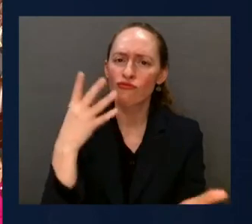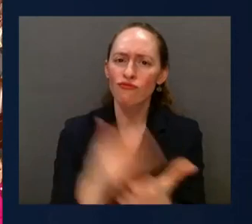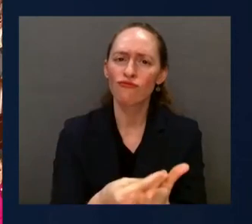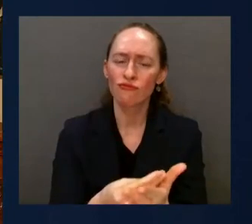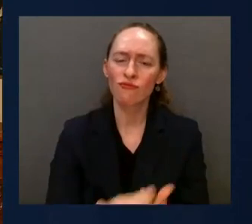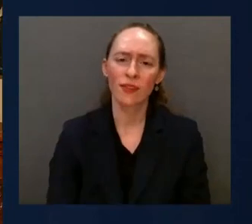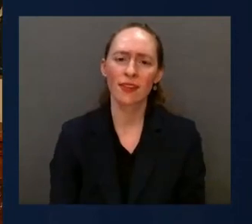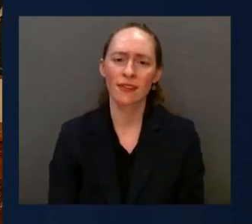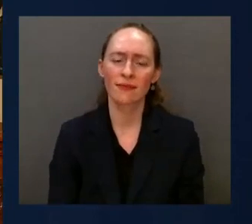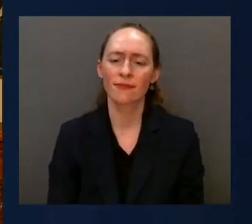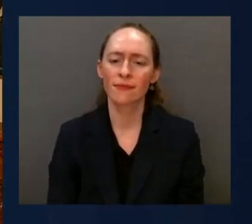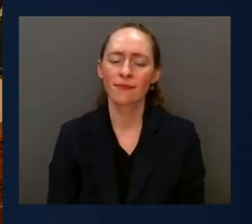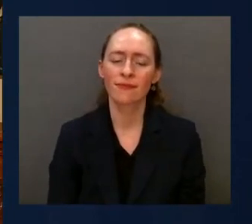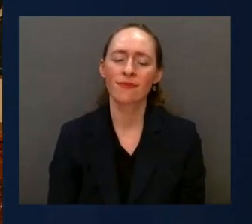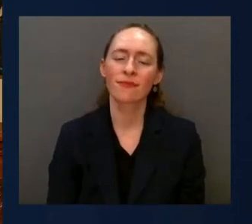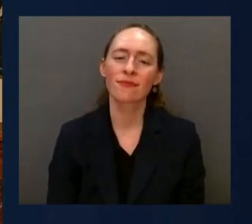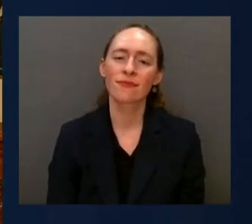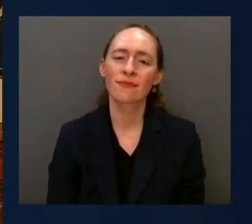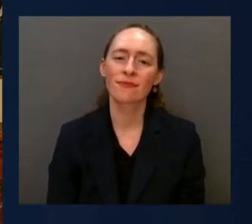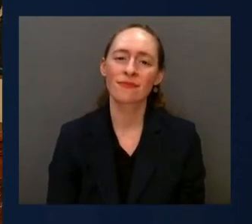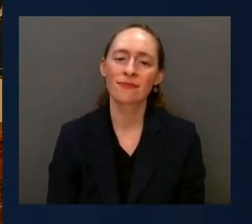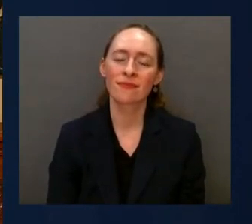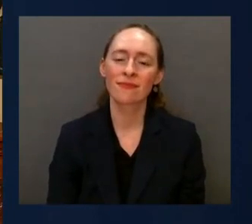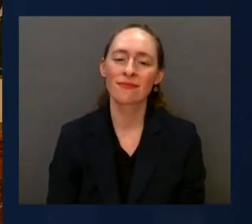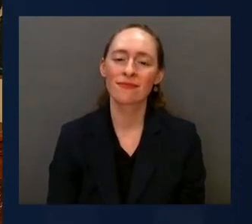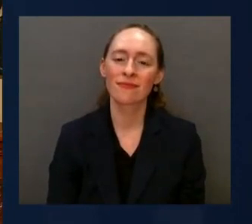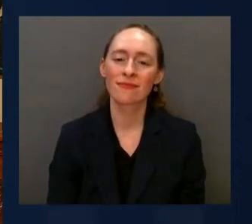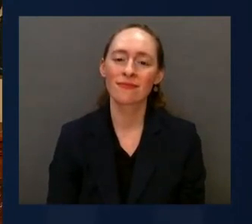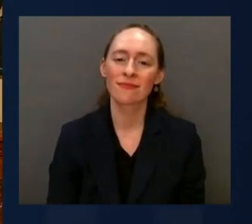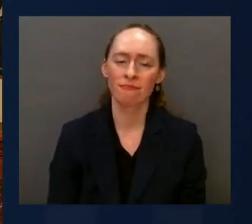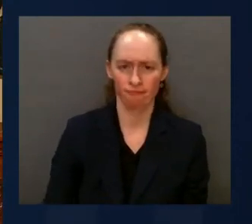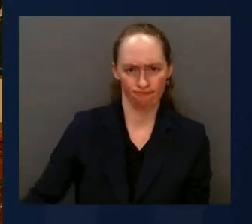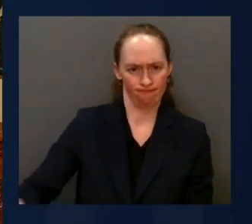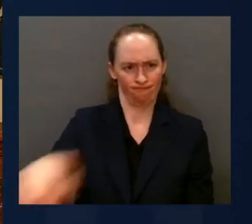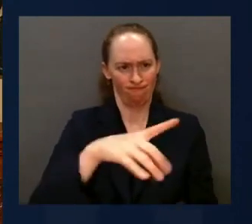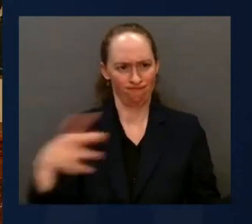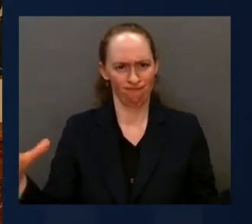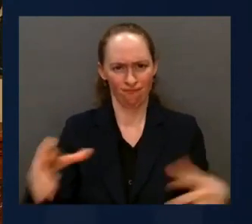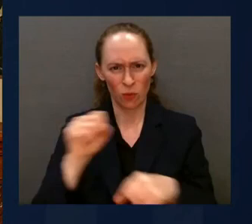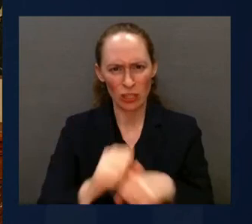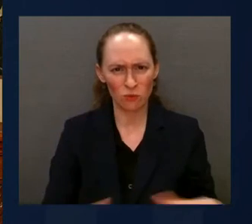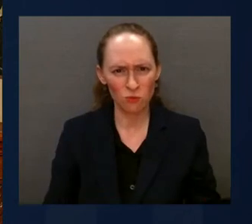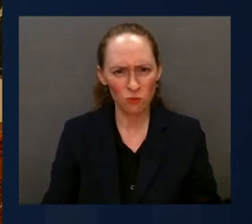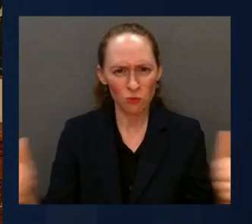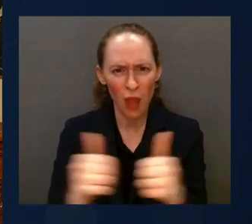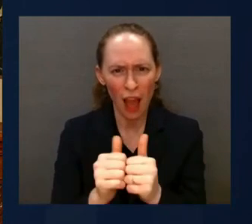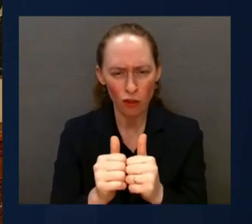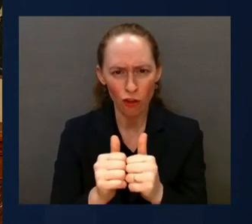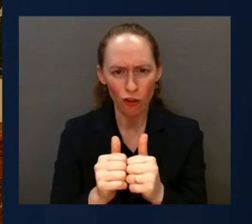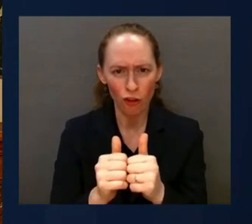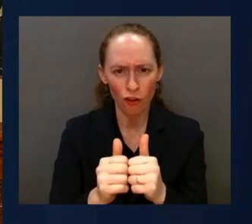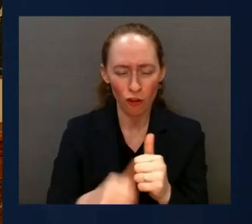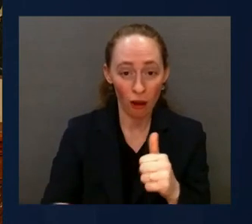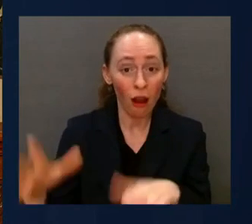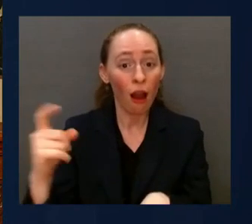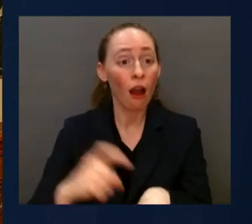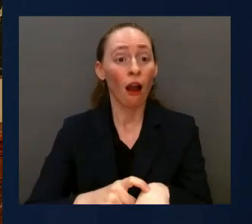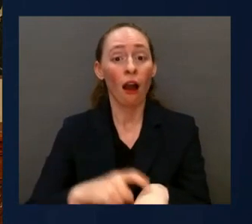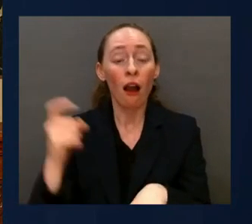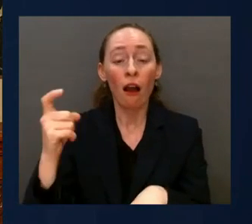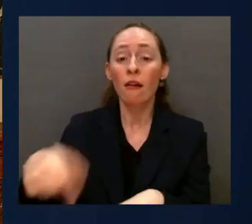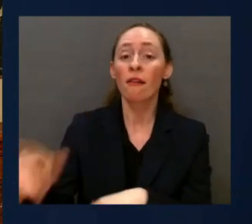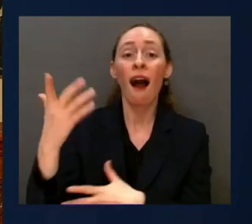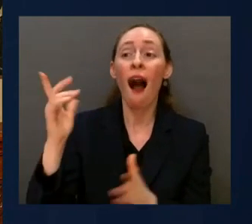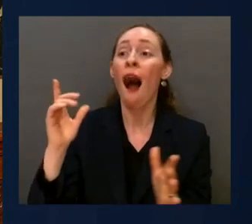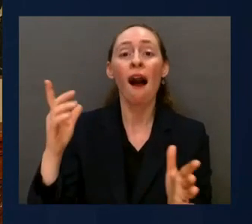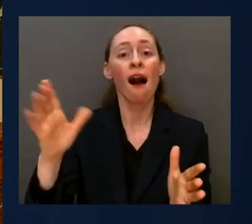Because we work together, these jobs are people don't have to leave home to search for opportunity. And it's just getting started. Think about the